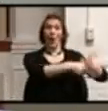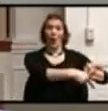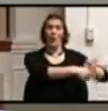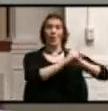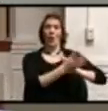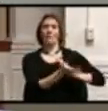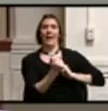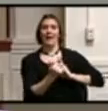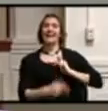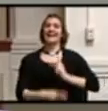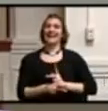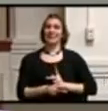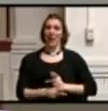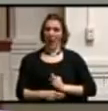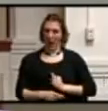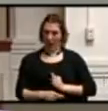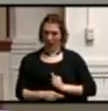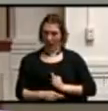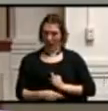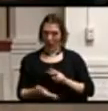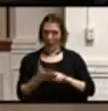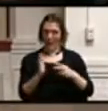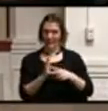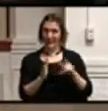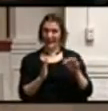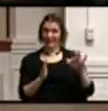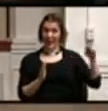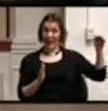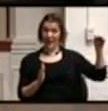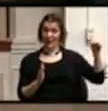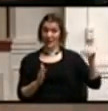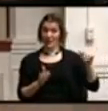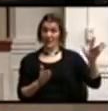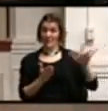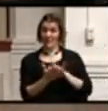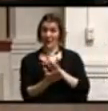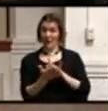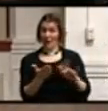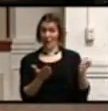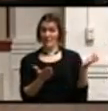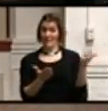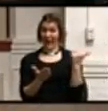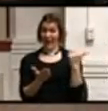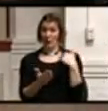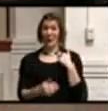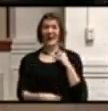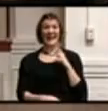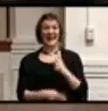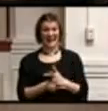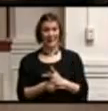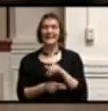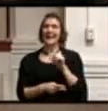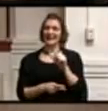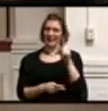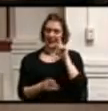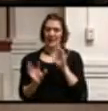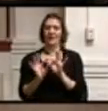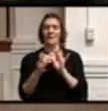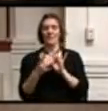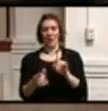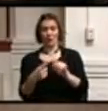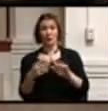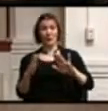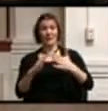Holstein. So once that obligation has been met, which we have, I believe it's the town's. And now the money comes